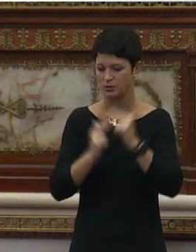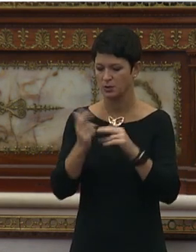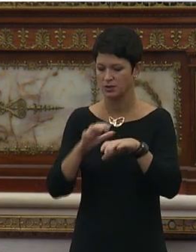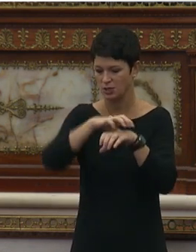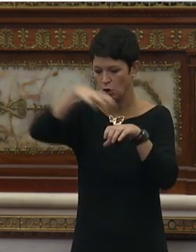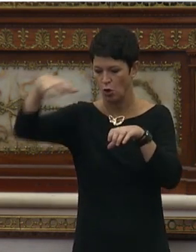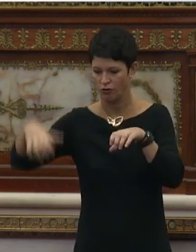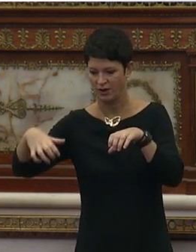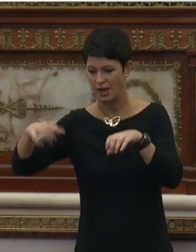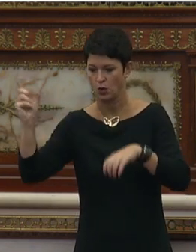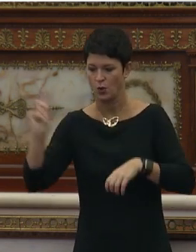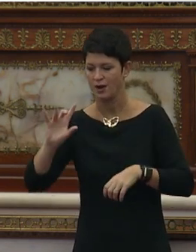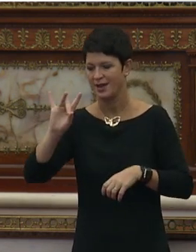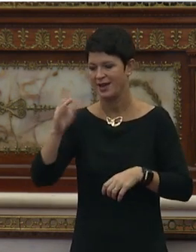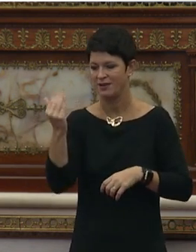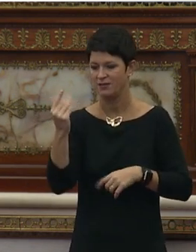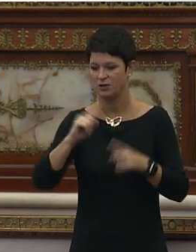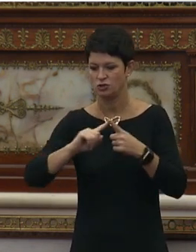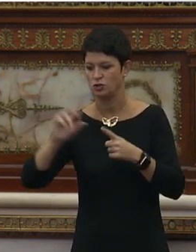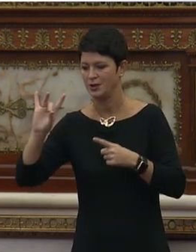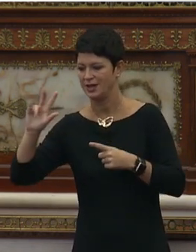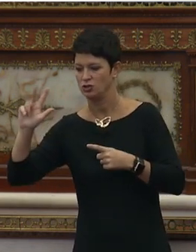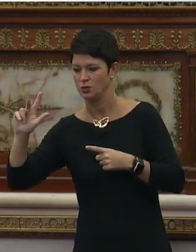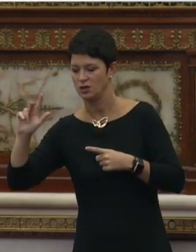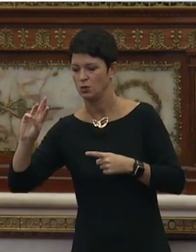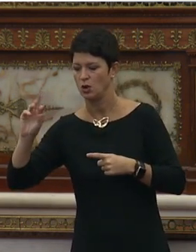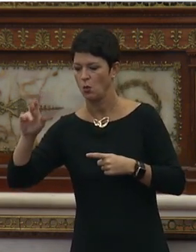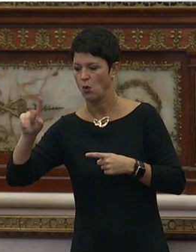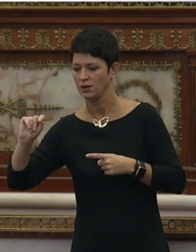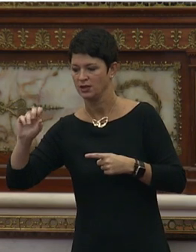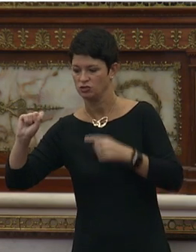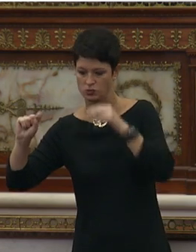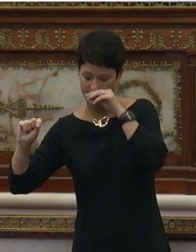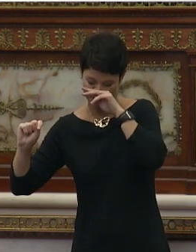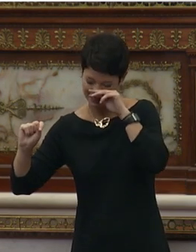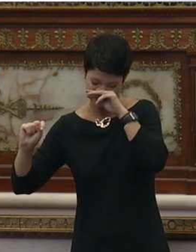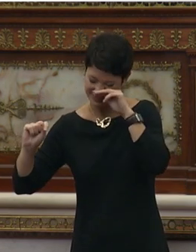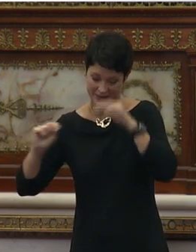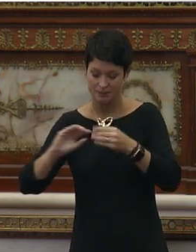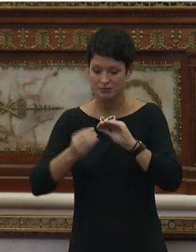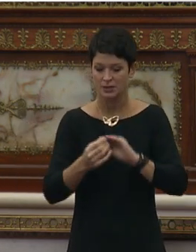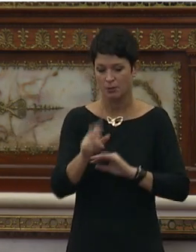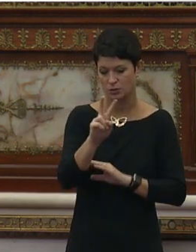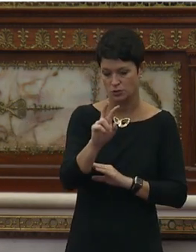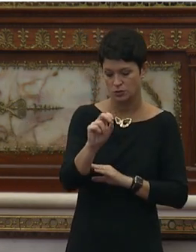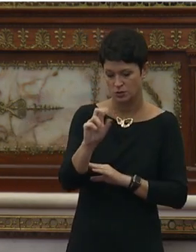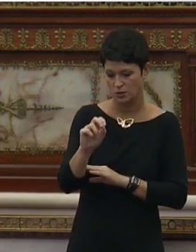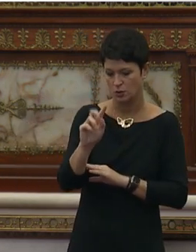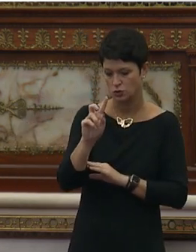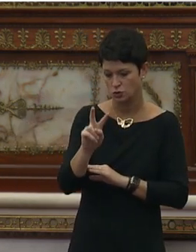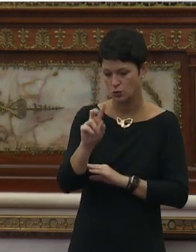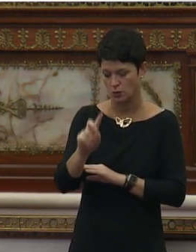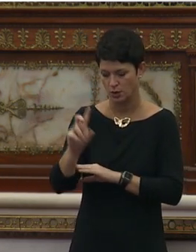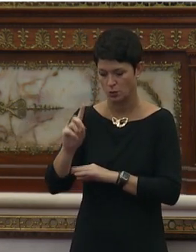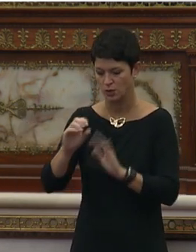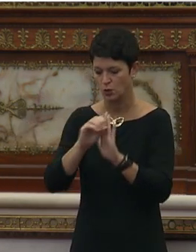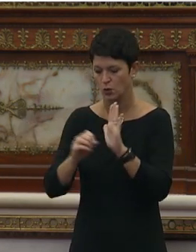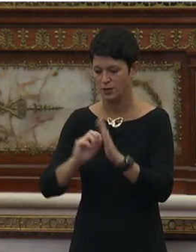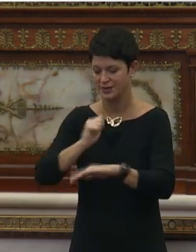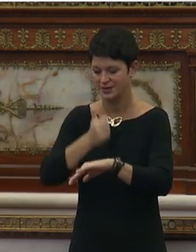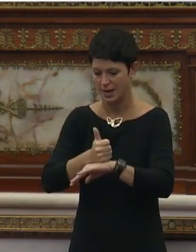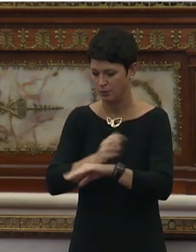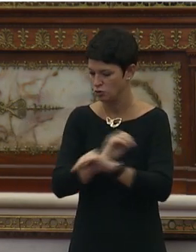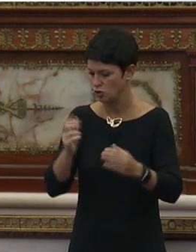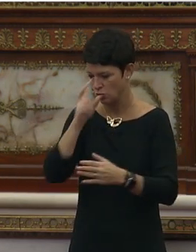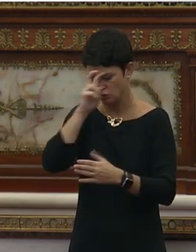overhang encroachment at 815 through 23 Walnut Street. And bill number 200211, entitled An Ordinance Establishing